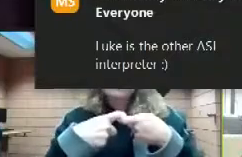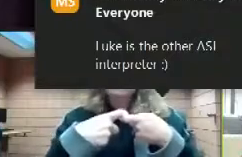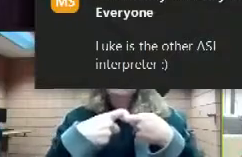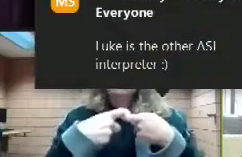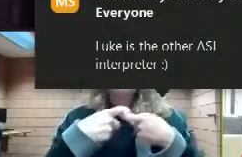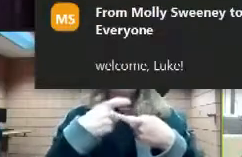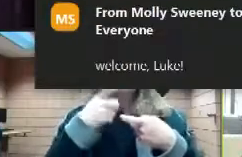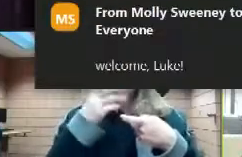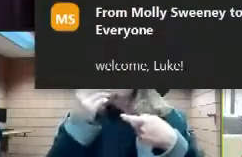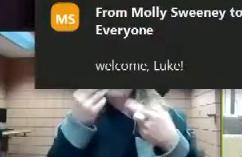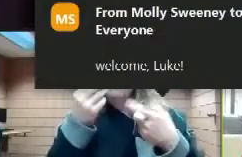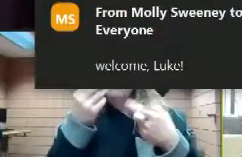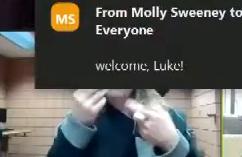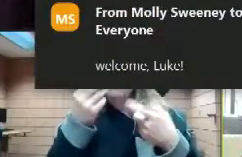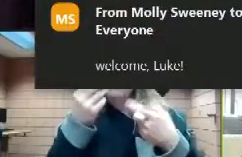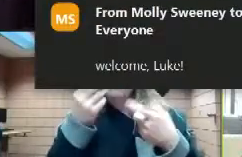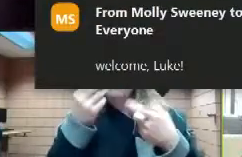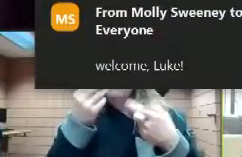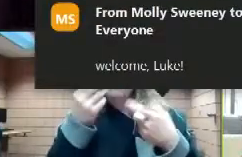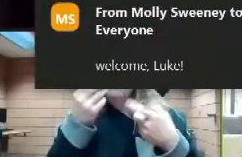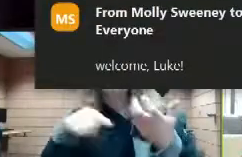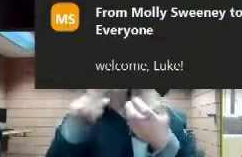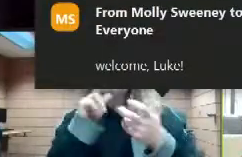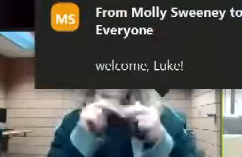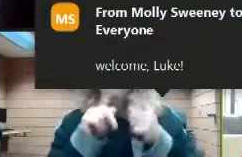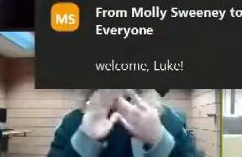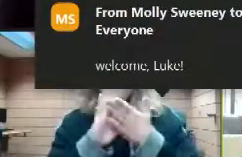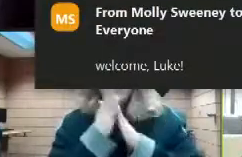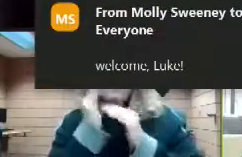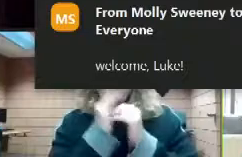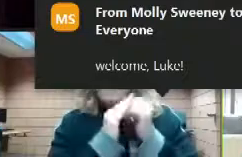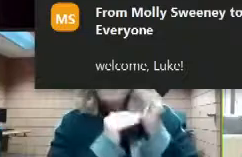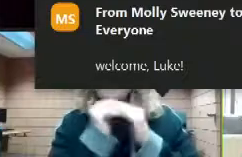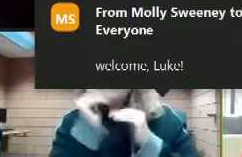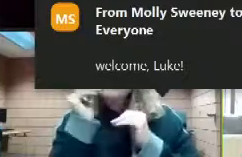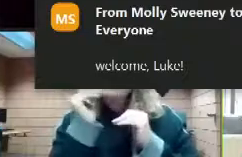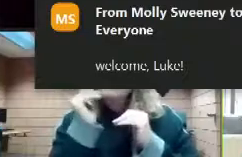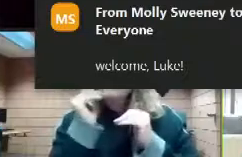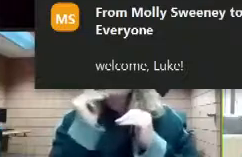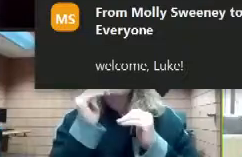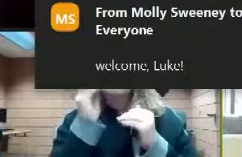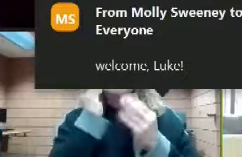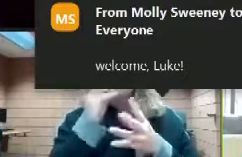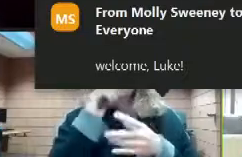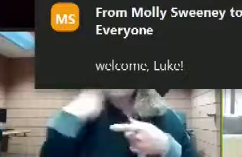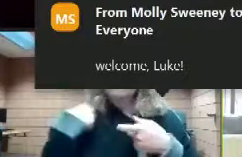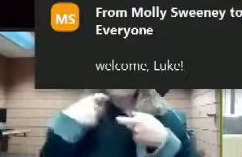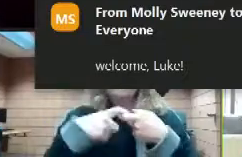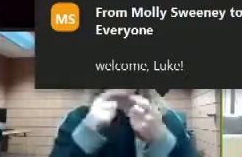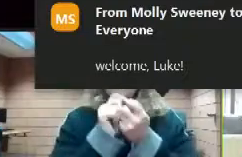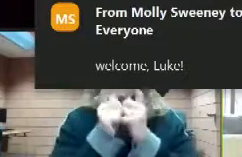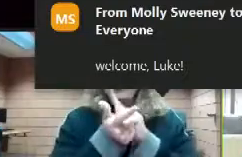and get comfortable. Ophelia, could you please share the information for the Spanish translation once more?